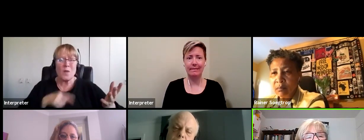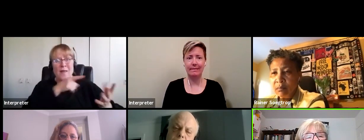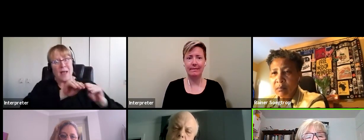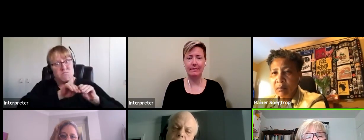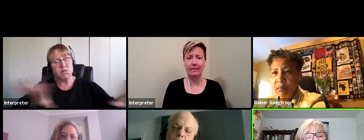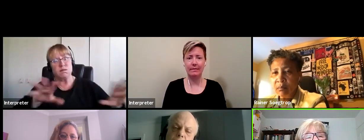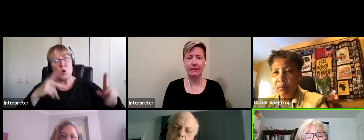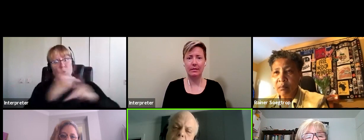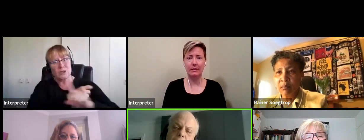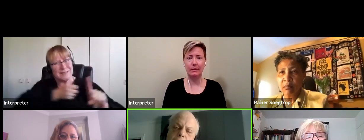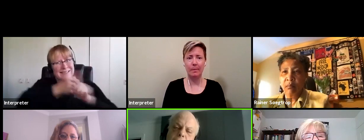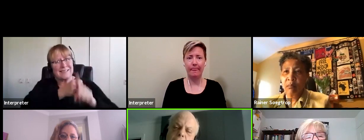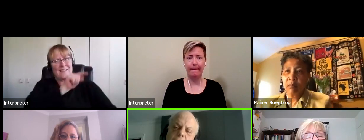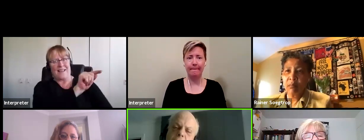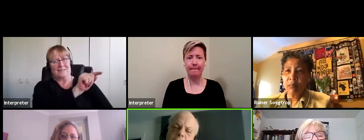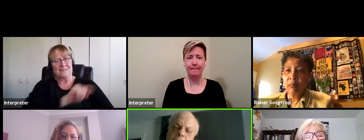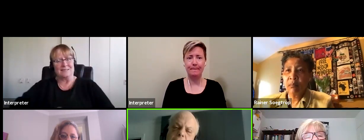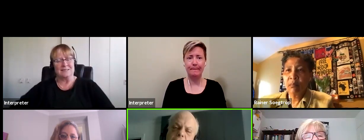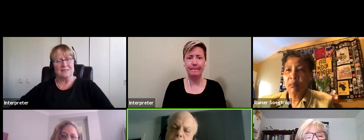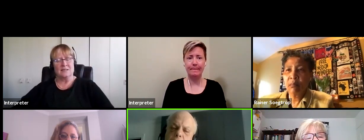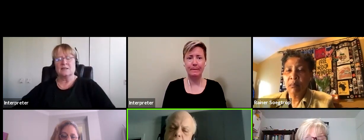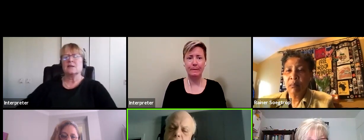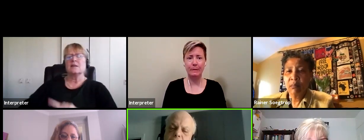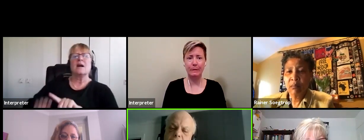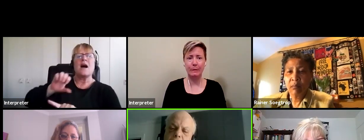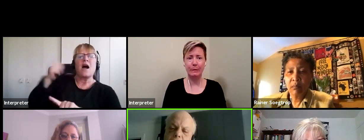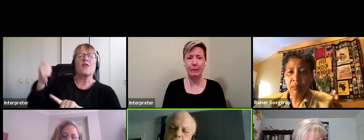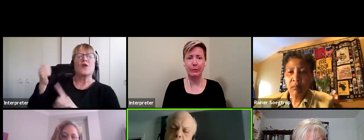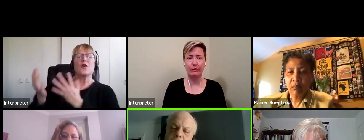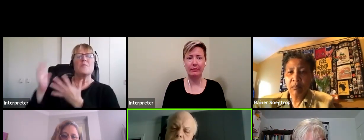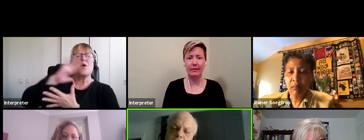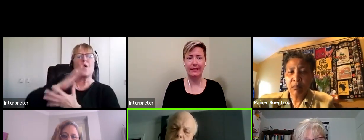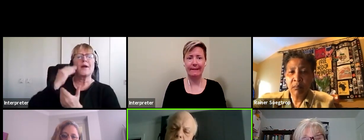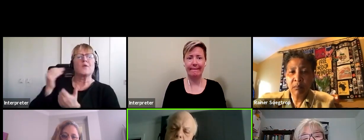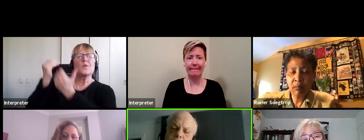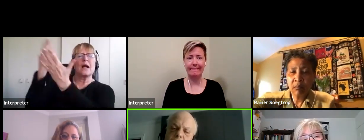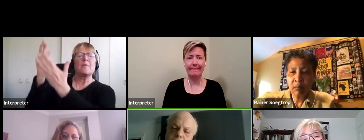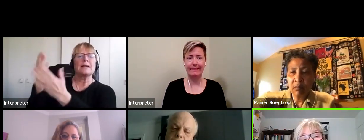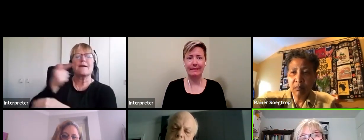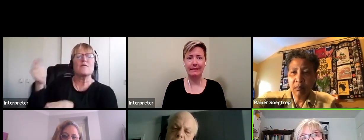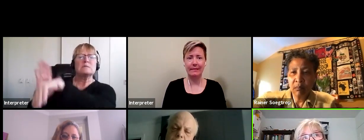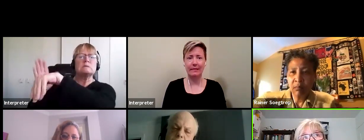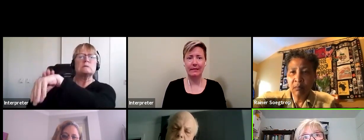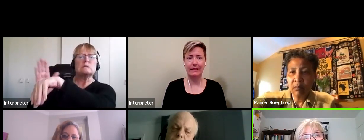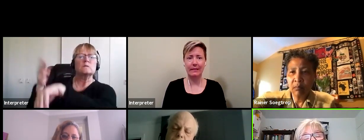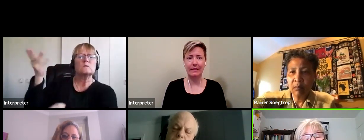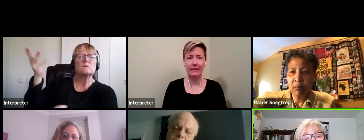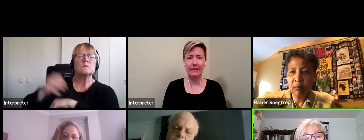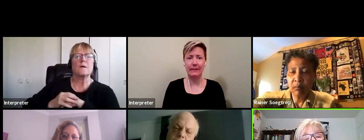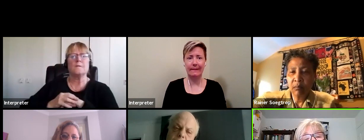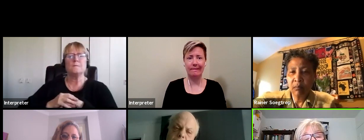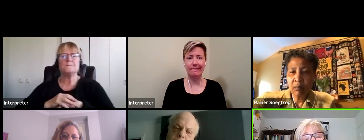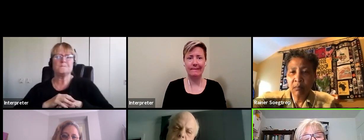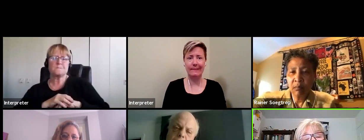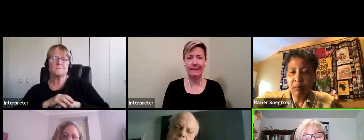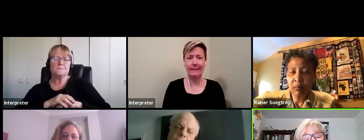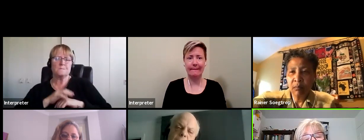are. And what other priority recommendations would you make to government? Well, we are